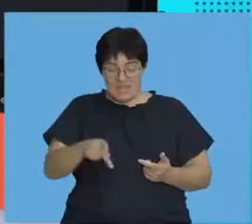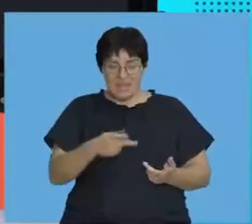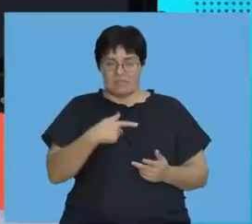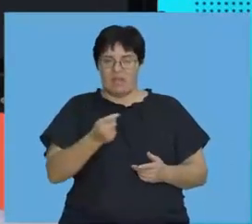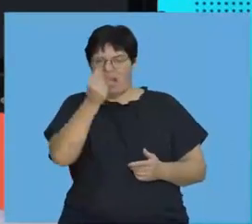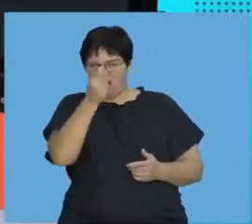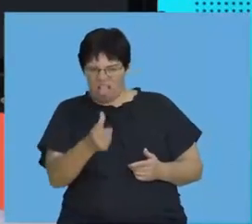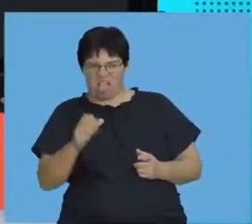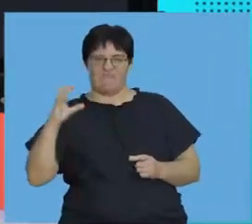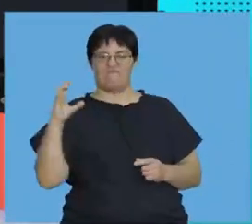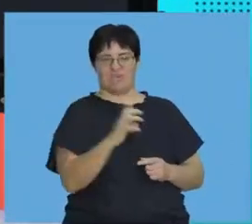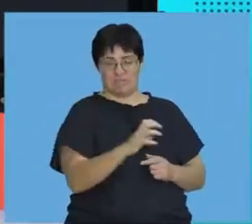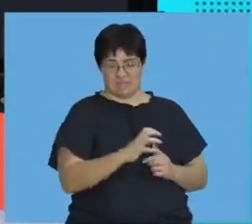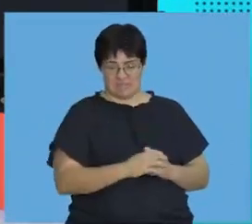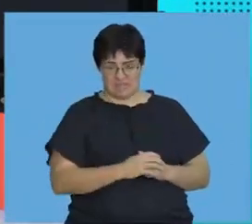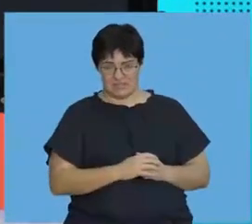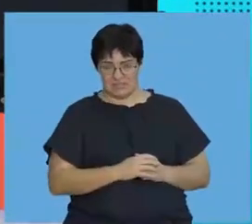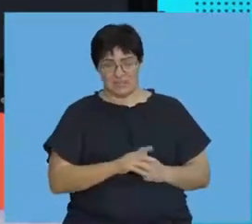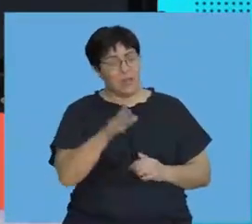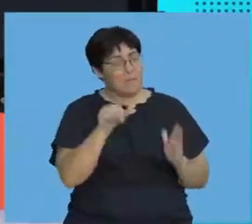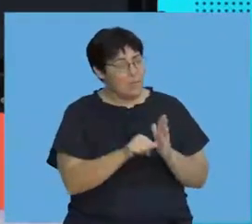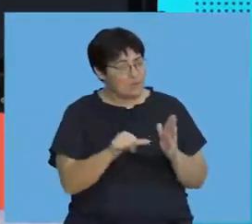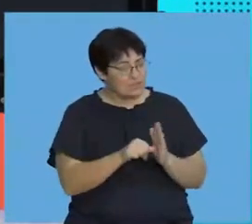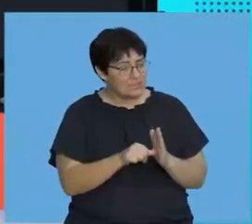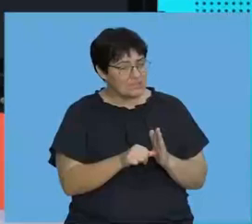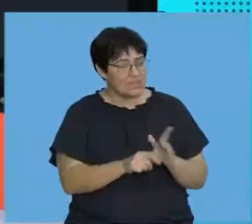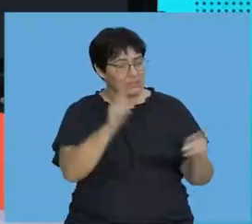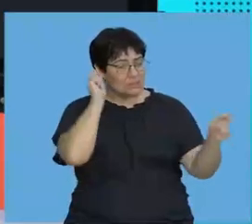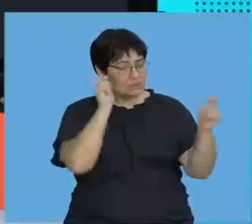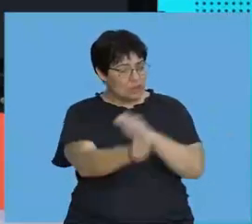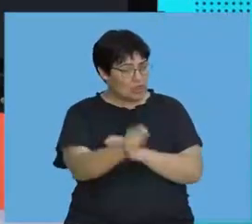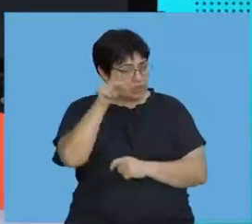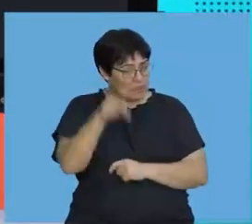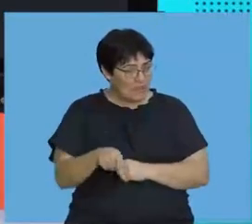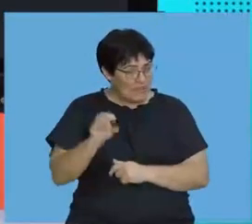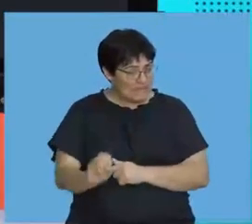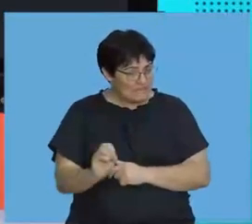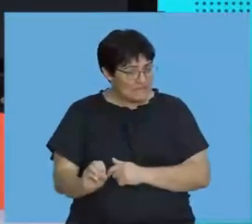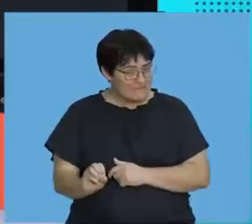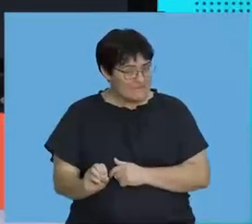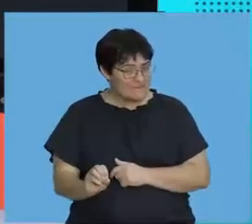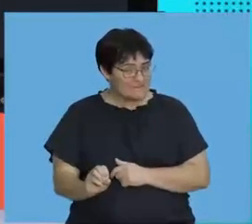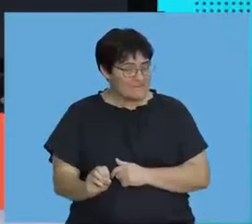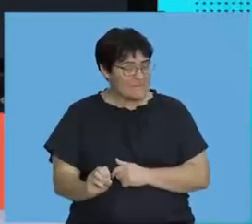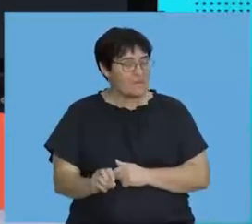force. But what I need you to remember here, and this is important, when there's a change in